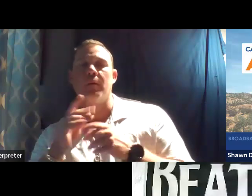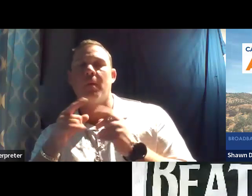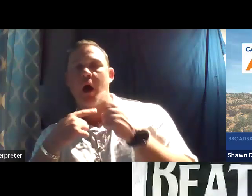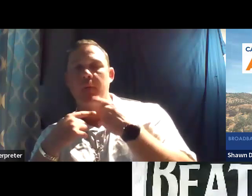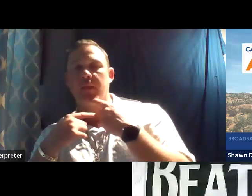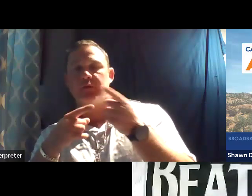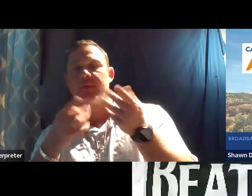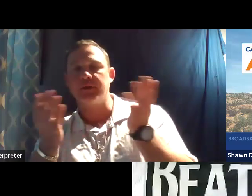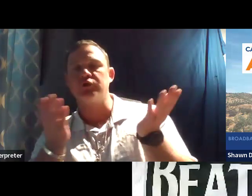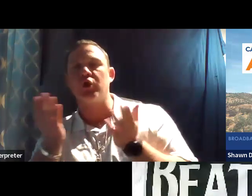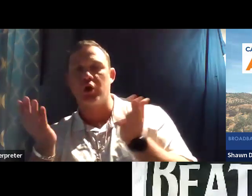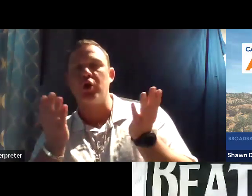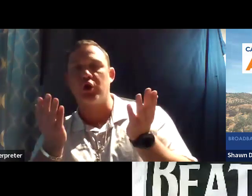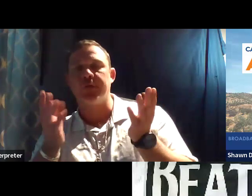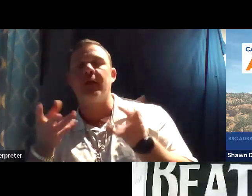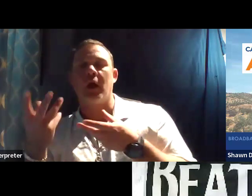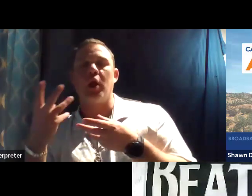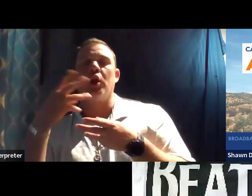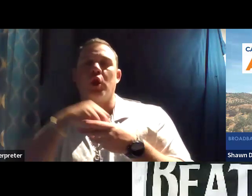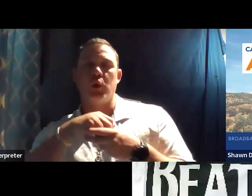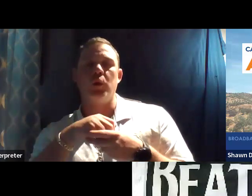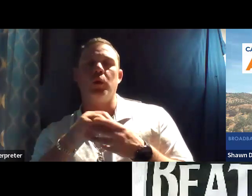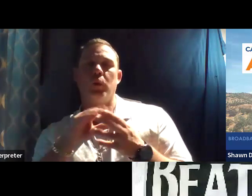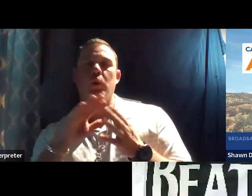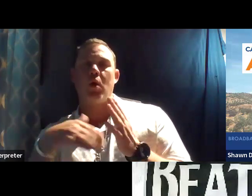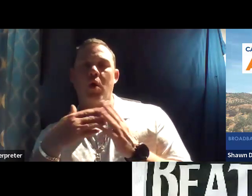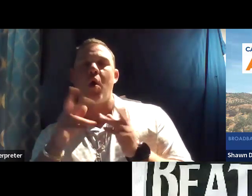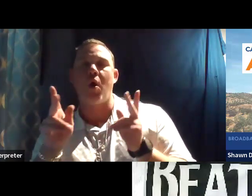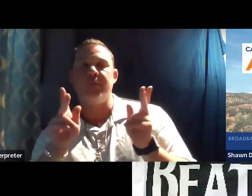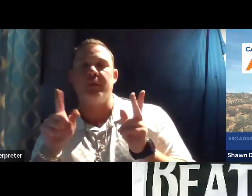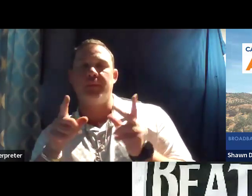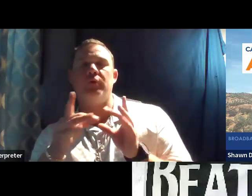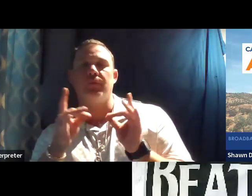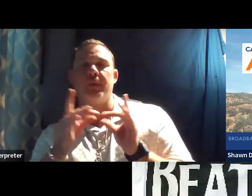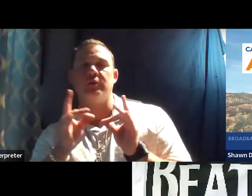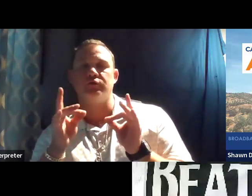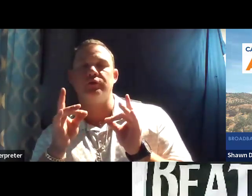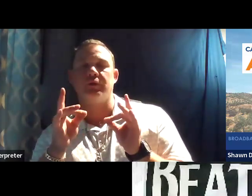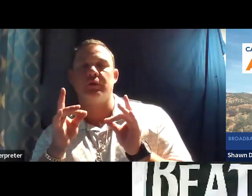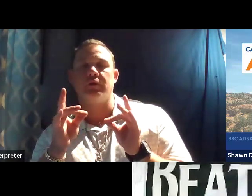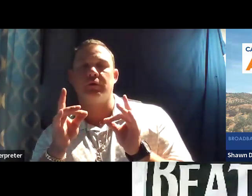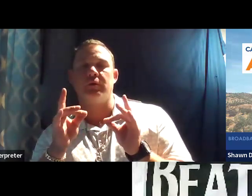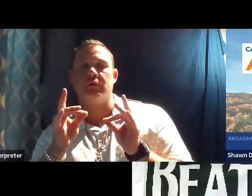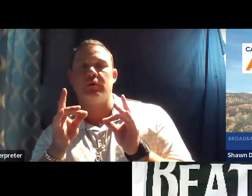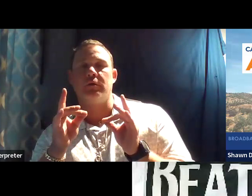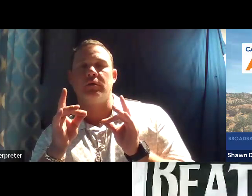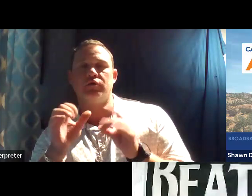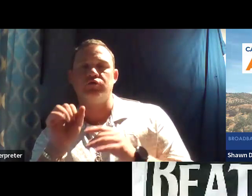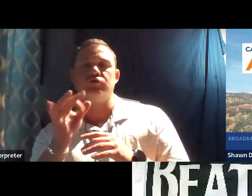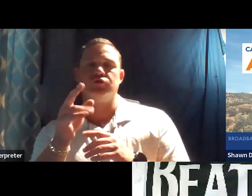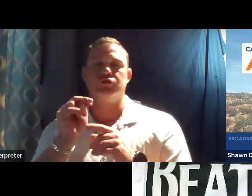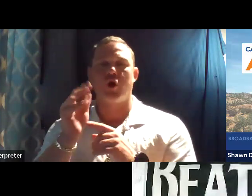they serve, and included all of the folks that you mentioned. And in Sean's presentation,